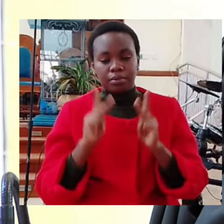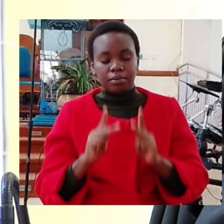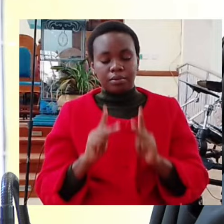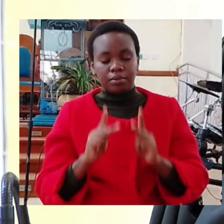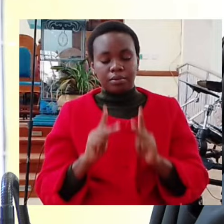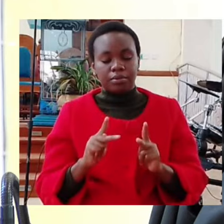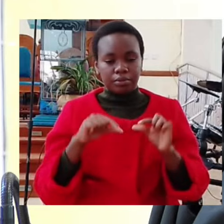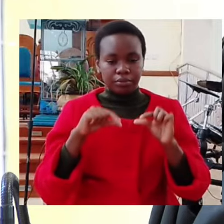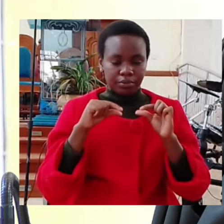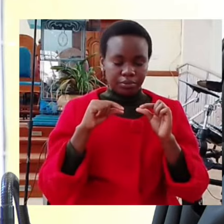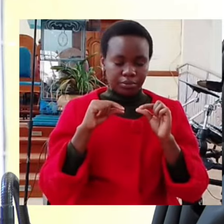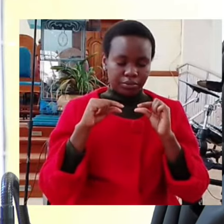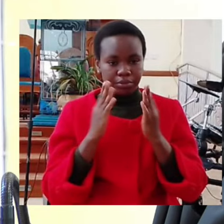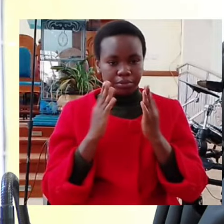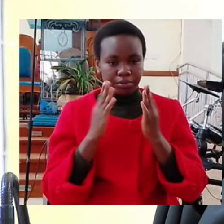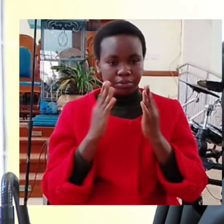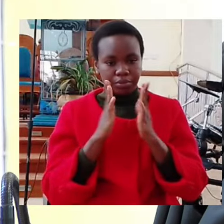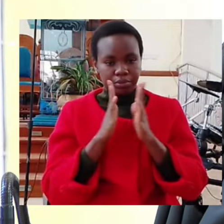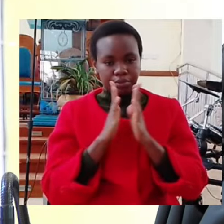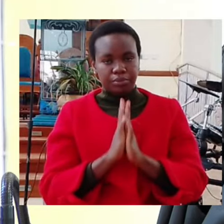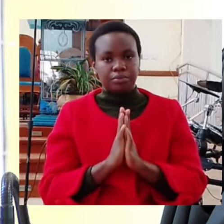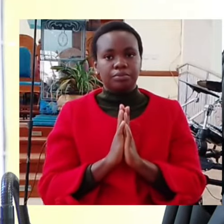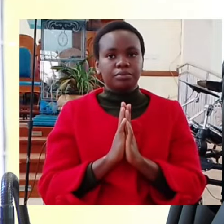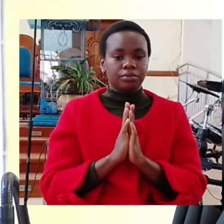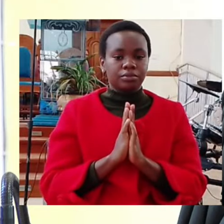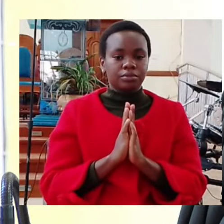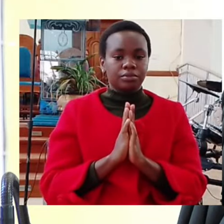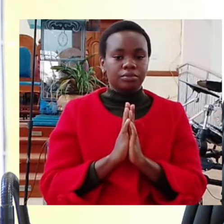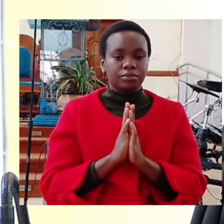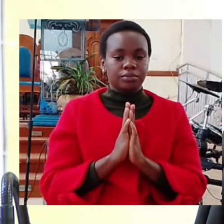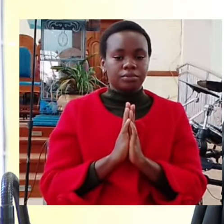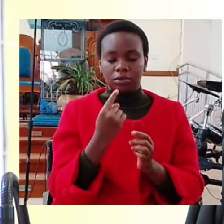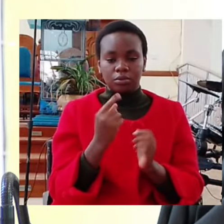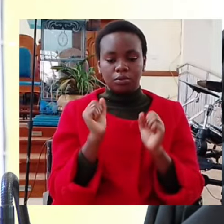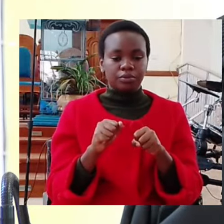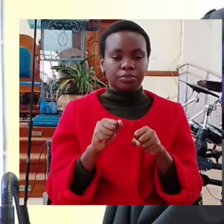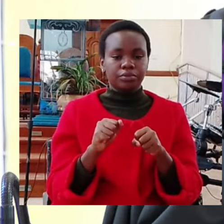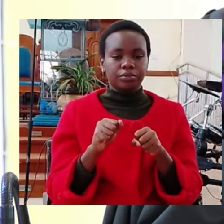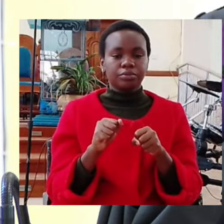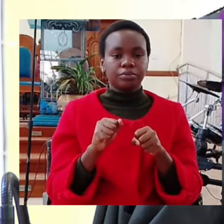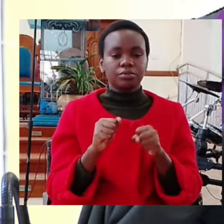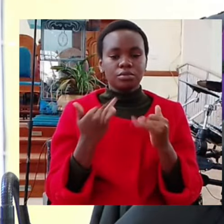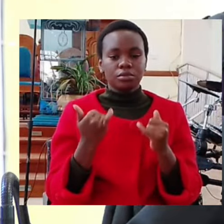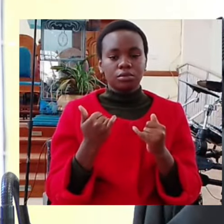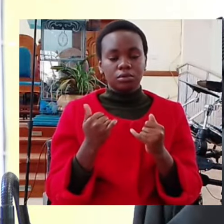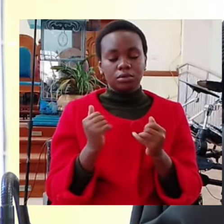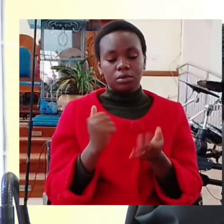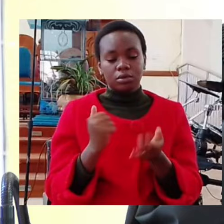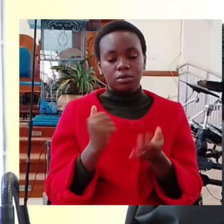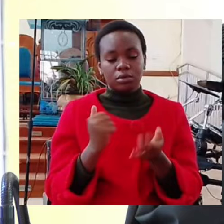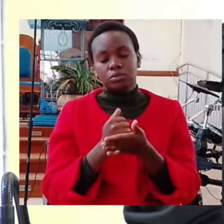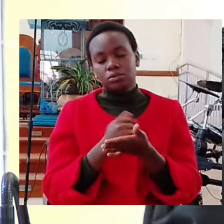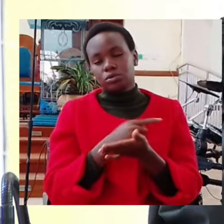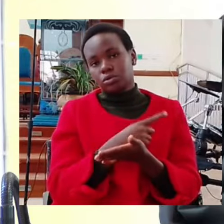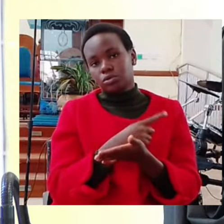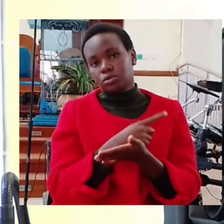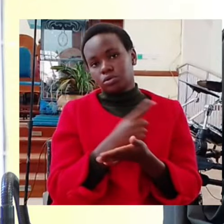nimuthikiririe nimuiguire ka undu wa hoire aya ngai aromu teithia na tuteithia ithuothe